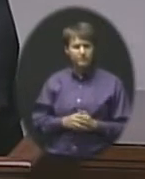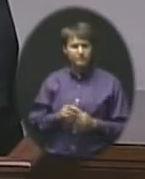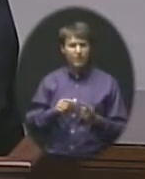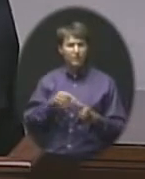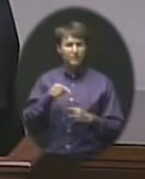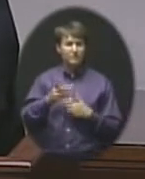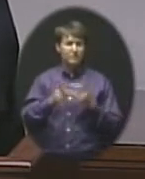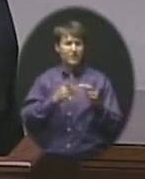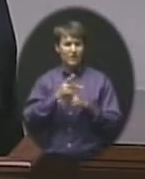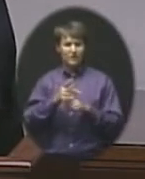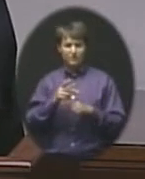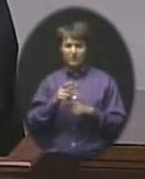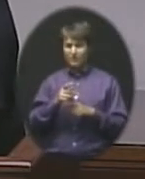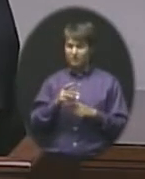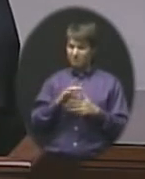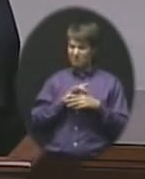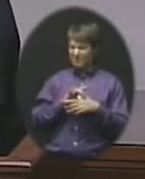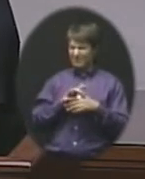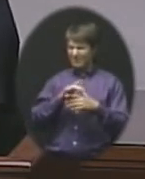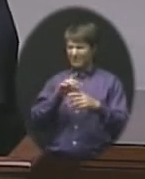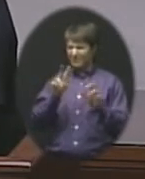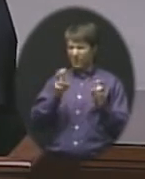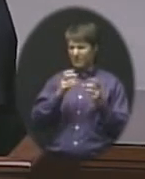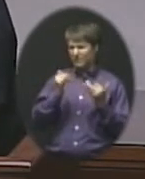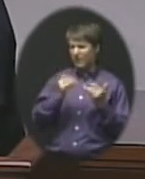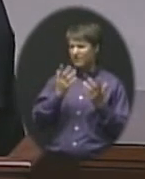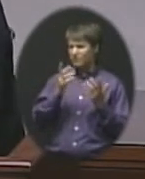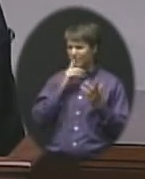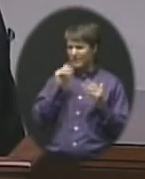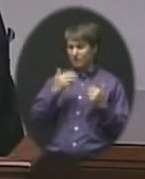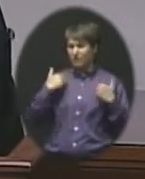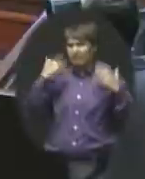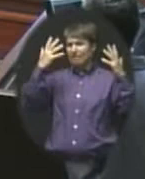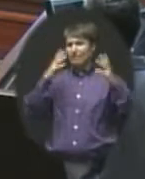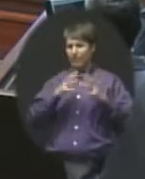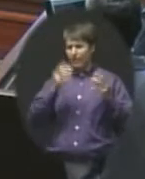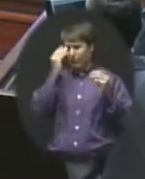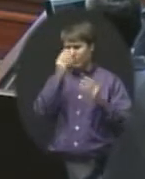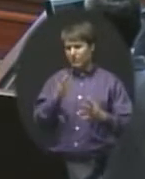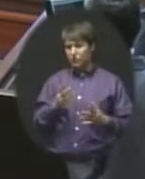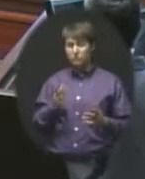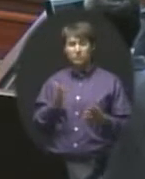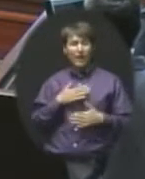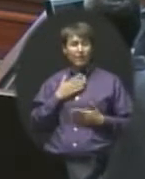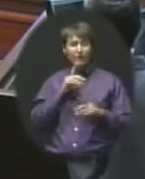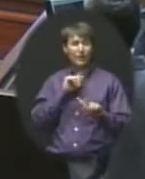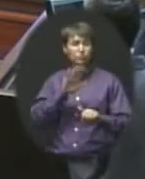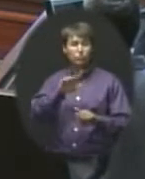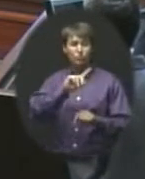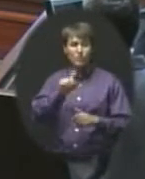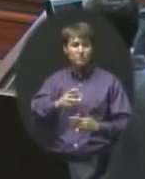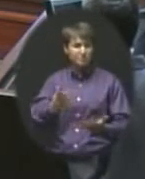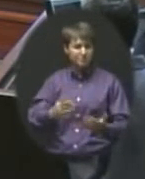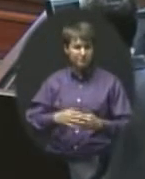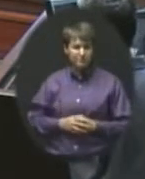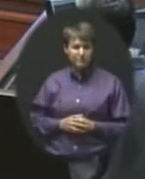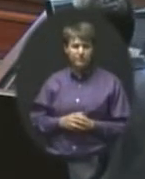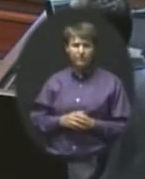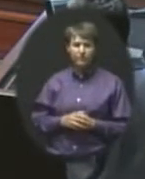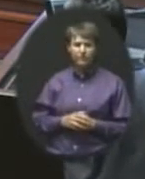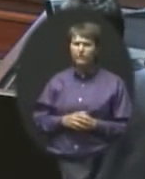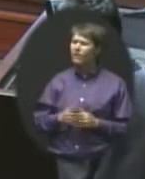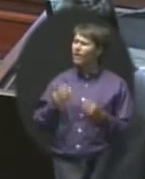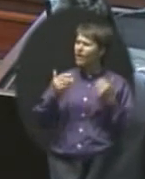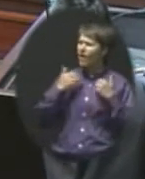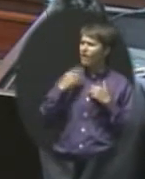kind of meaty topic tonight that can be a little overwhelming. So happy to answer any questions. Well, I have one